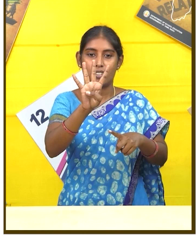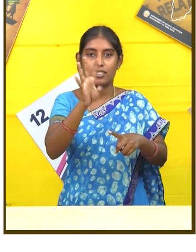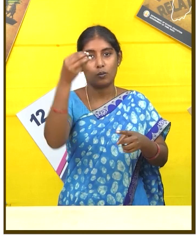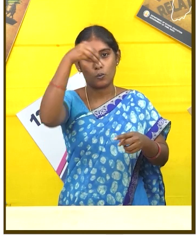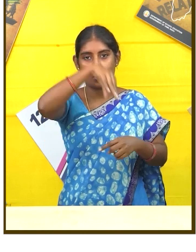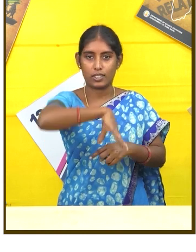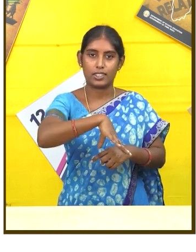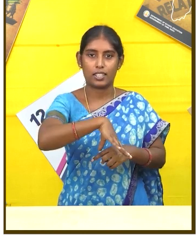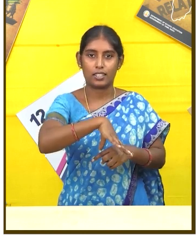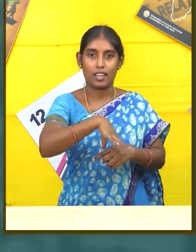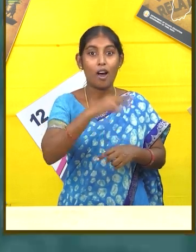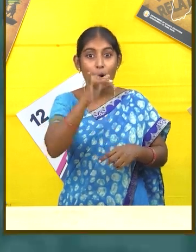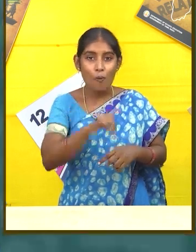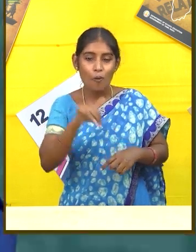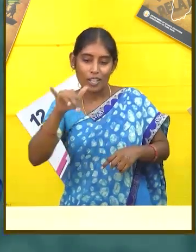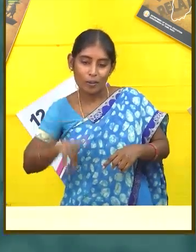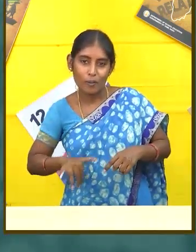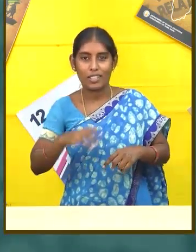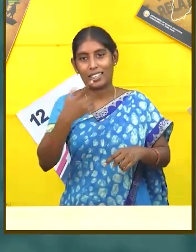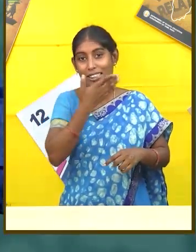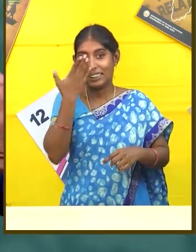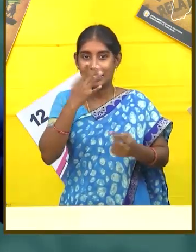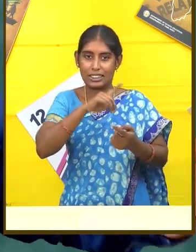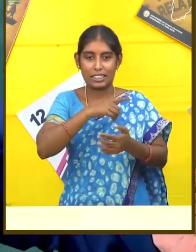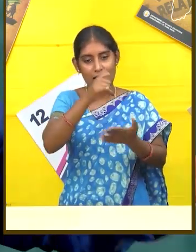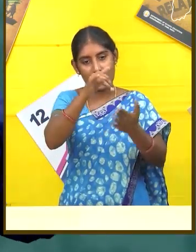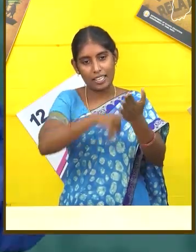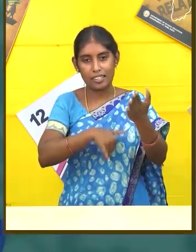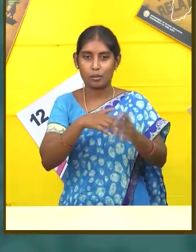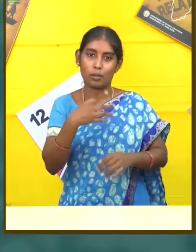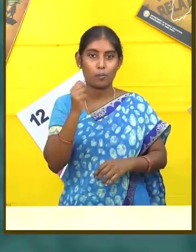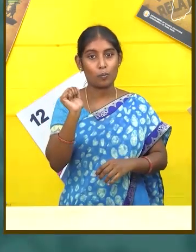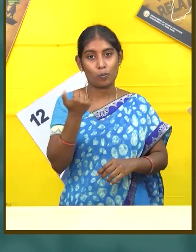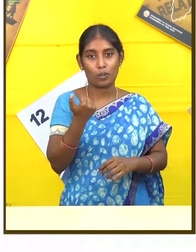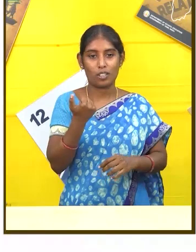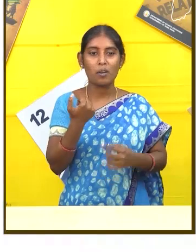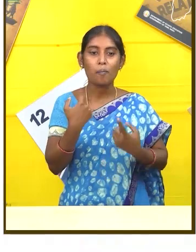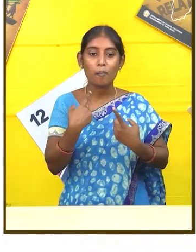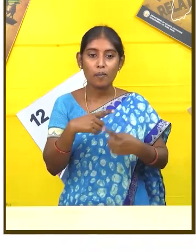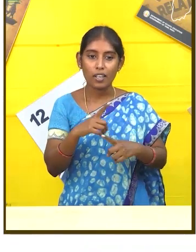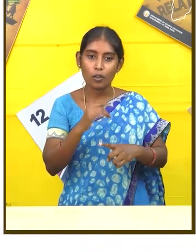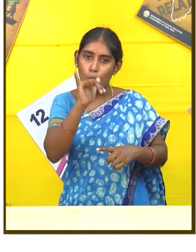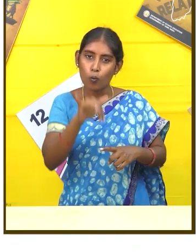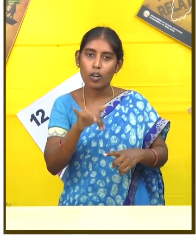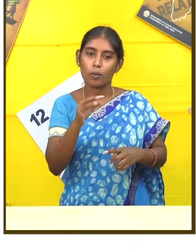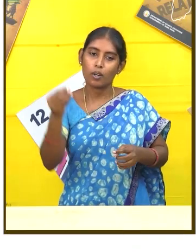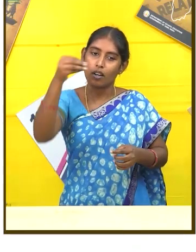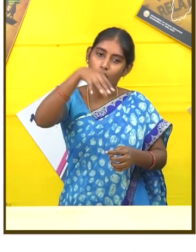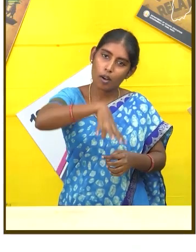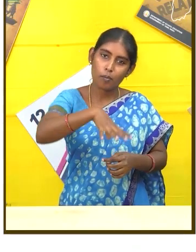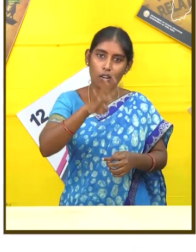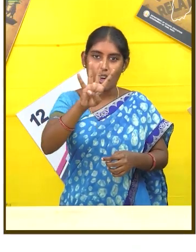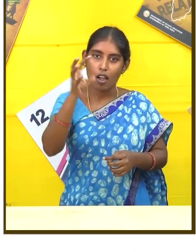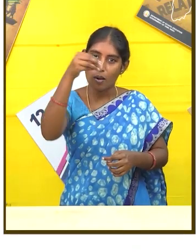in the equation by multiplying. We have to multiply the entire equation. So we have to multiply the